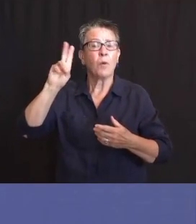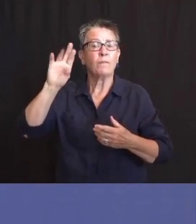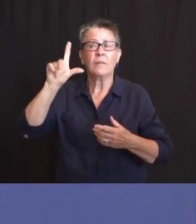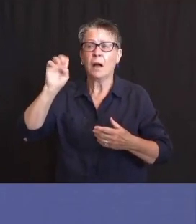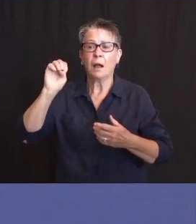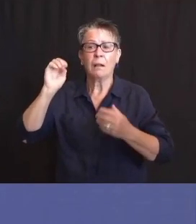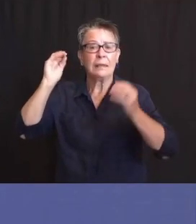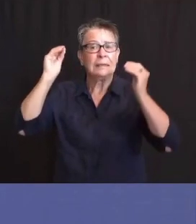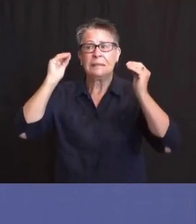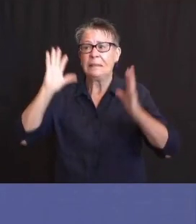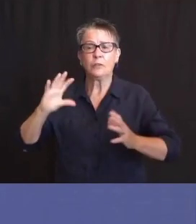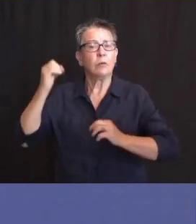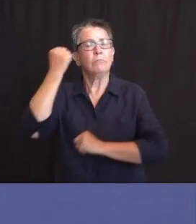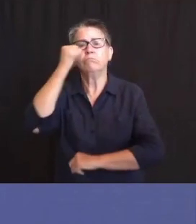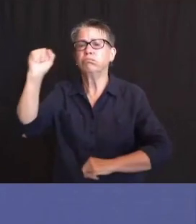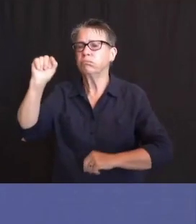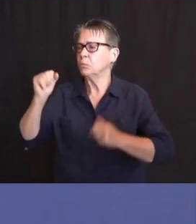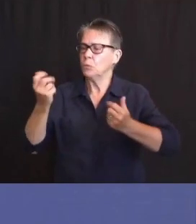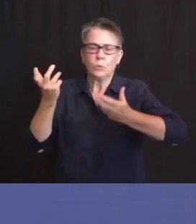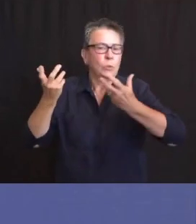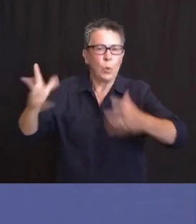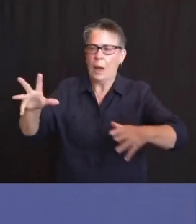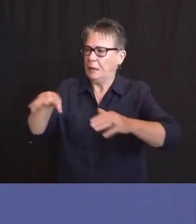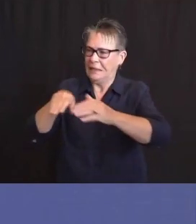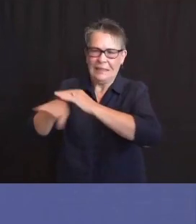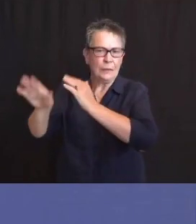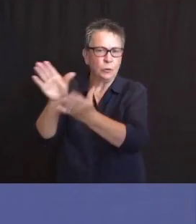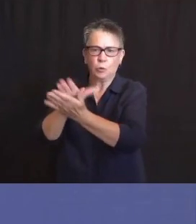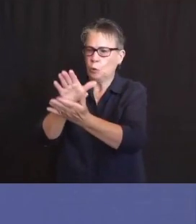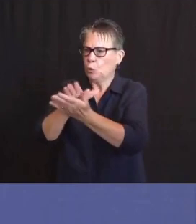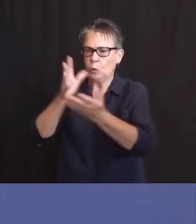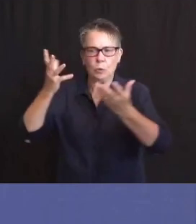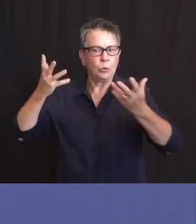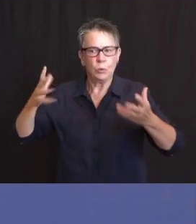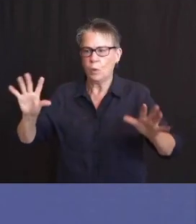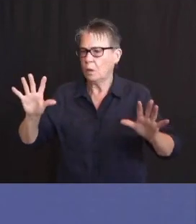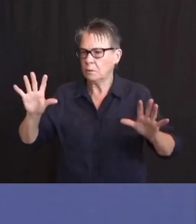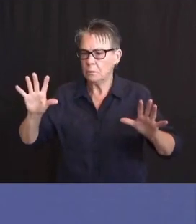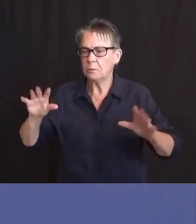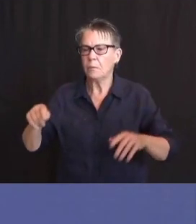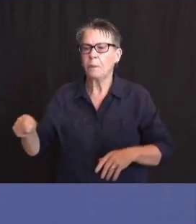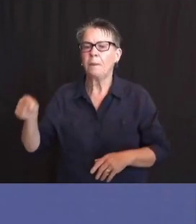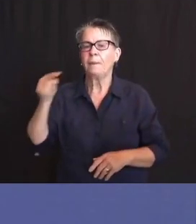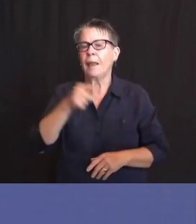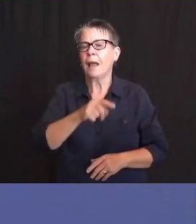I don't think we have any that we know of out of the Jackson house party yet. Is that correct, folks? Ed?